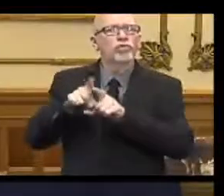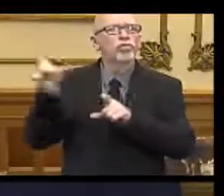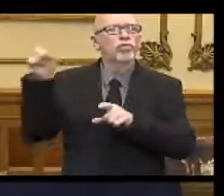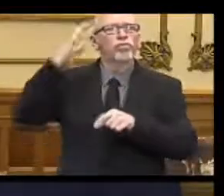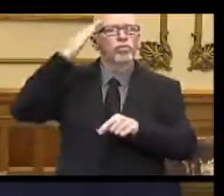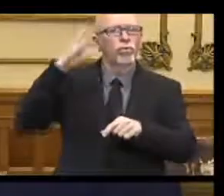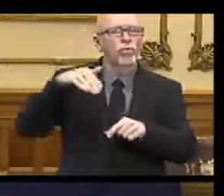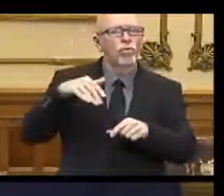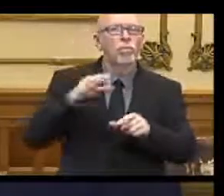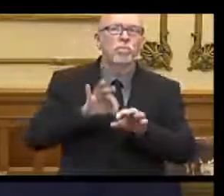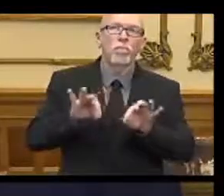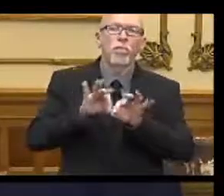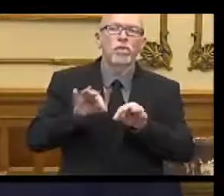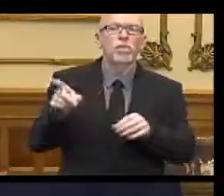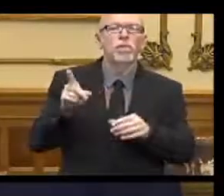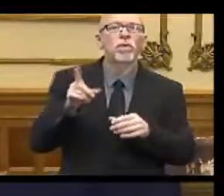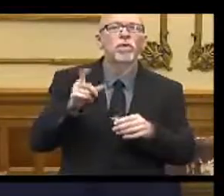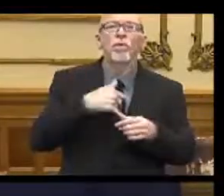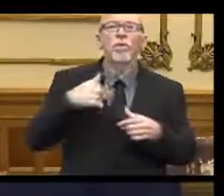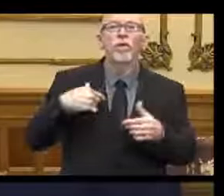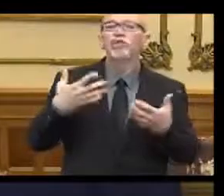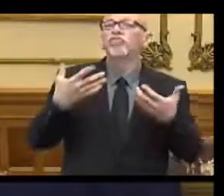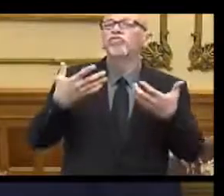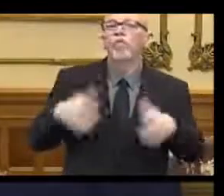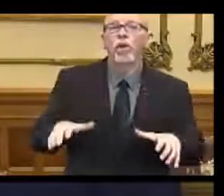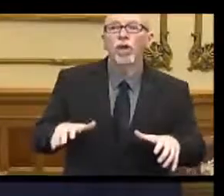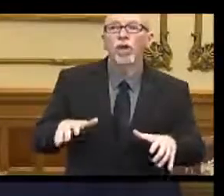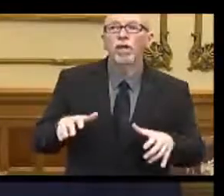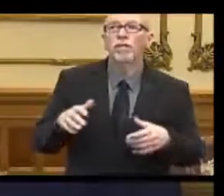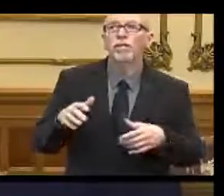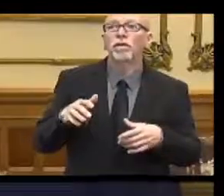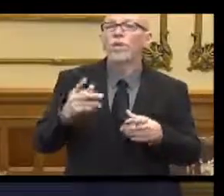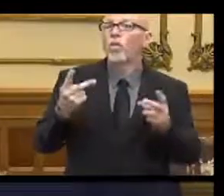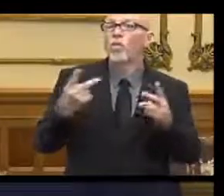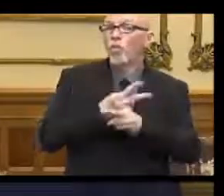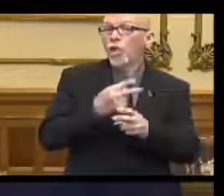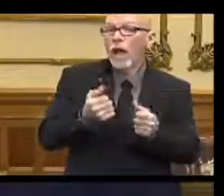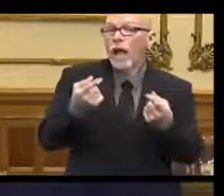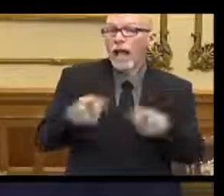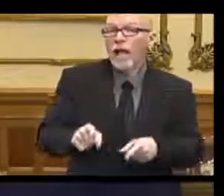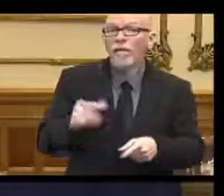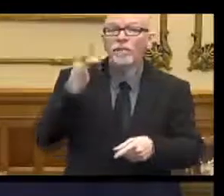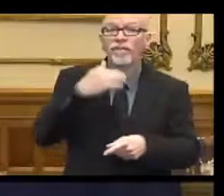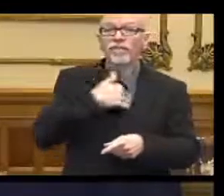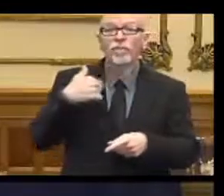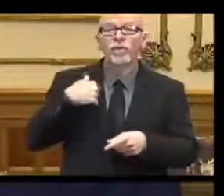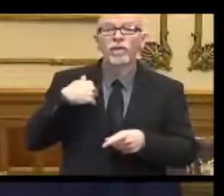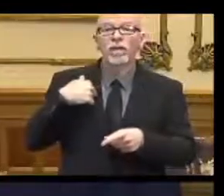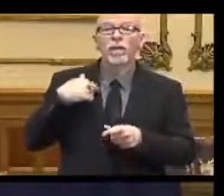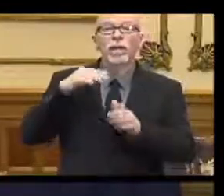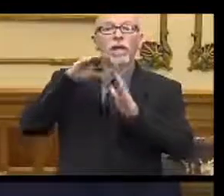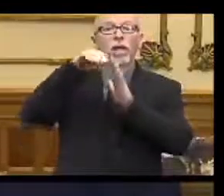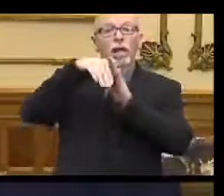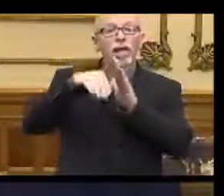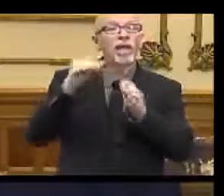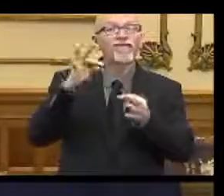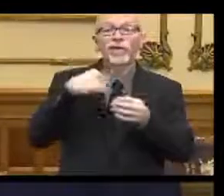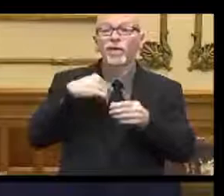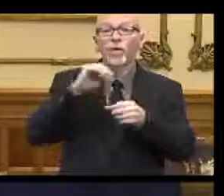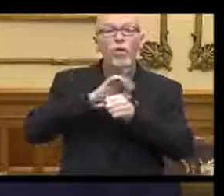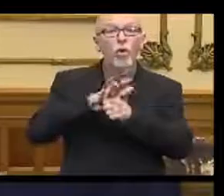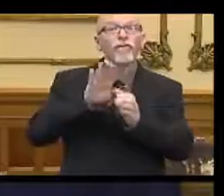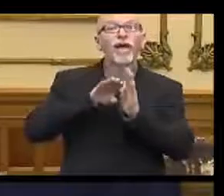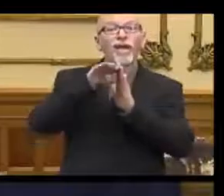contemplate, most importantly, that what we don't want to do, one of the worst things that could happen is if we get this resurgence. So you have to prevent